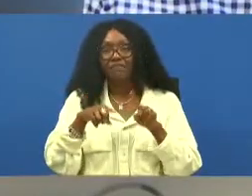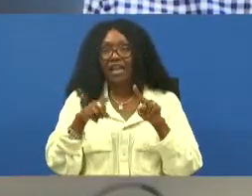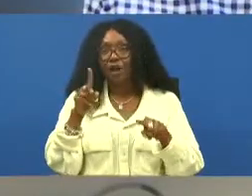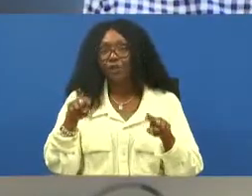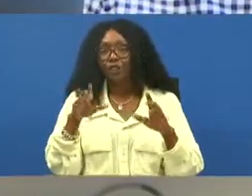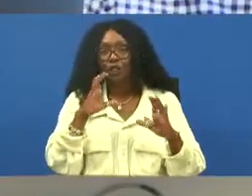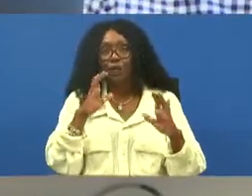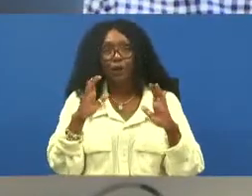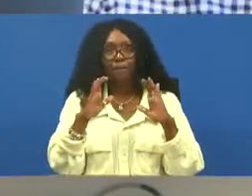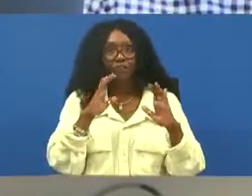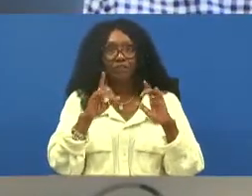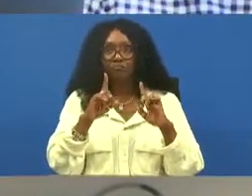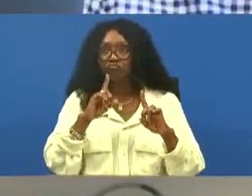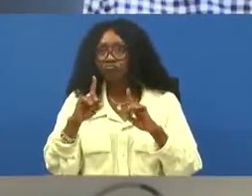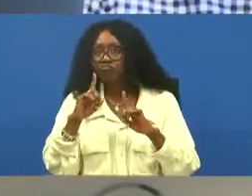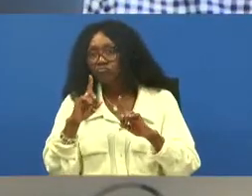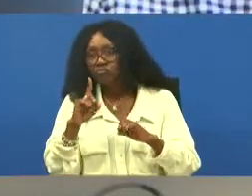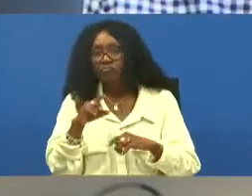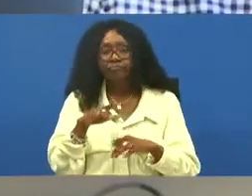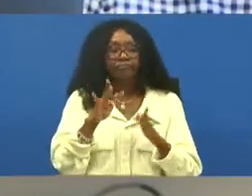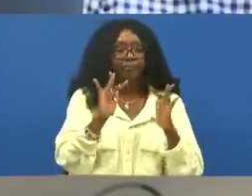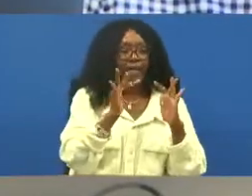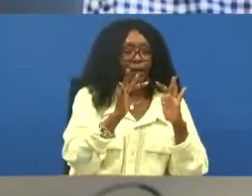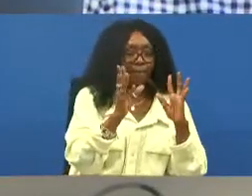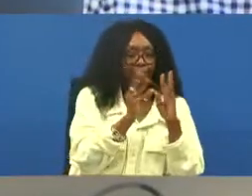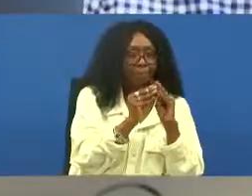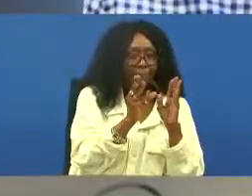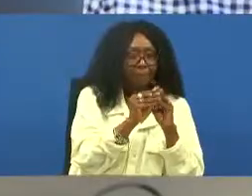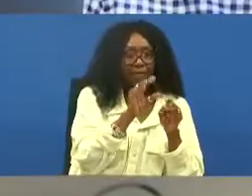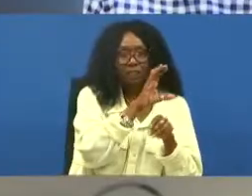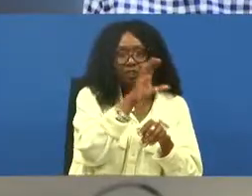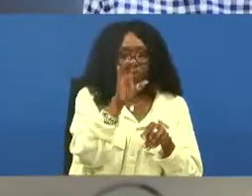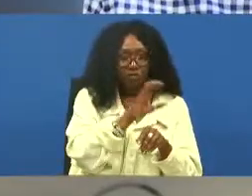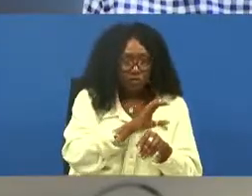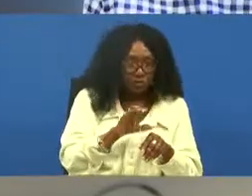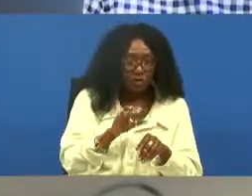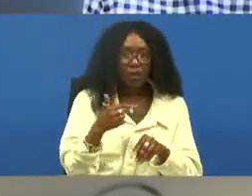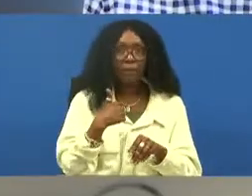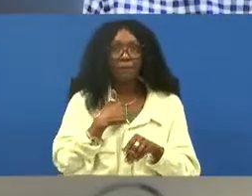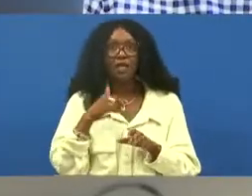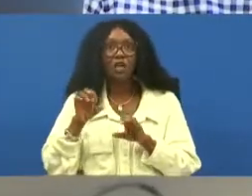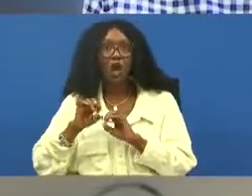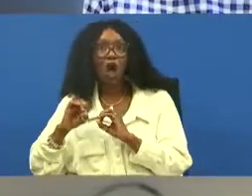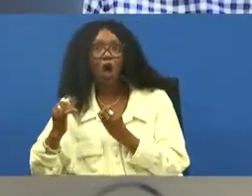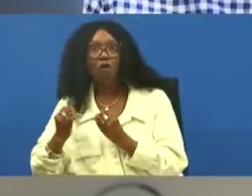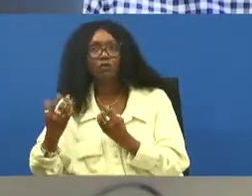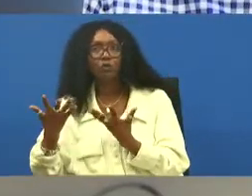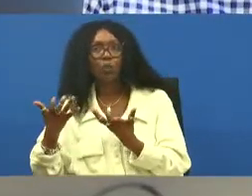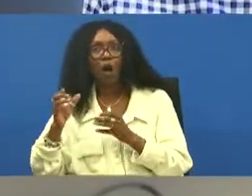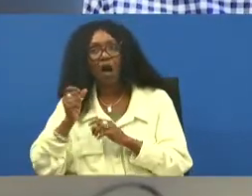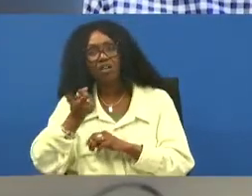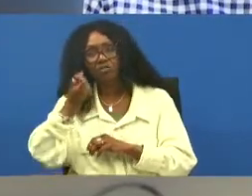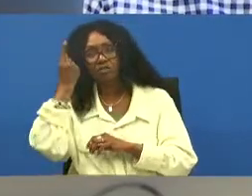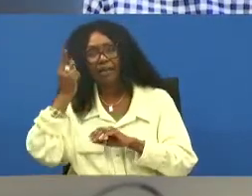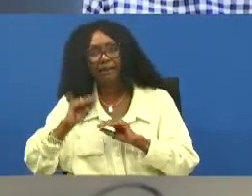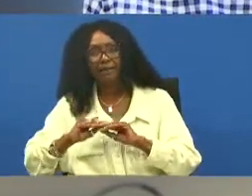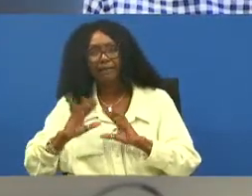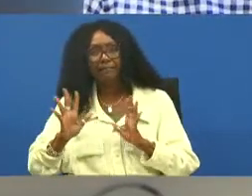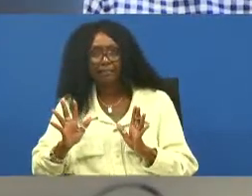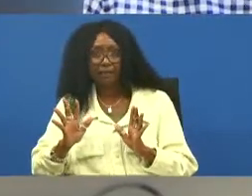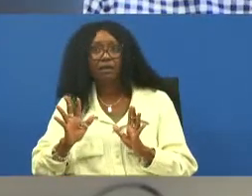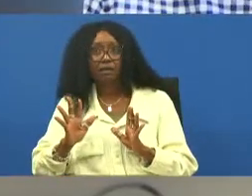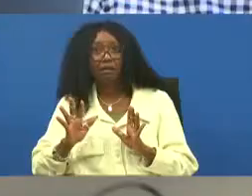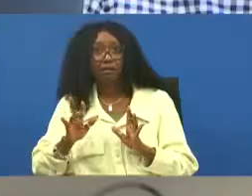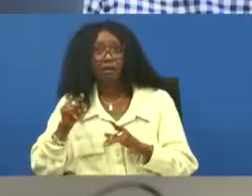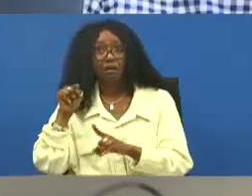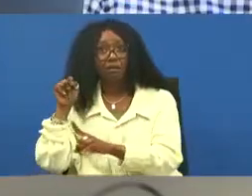conversations, various WebEx meetings between both sides as well, me and my office just want a better understanding to make sure this is a